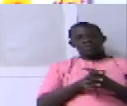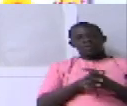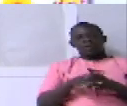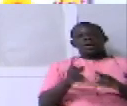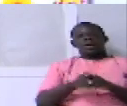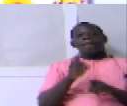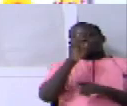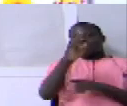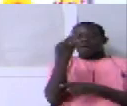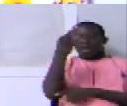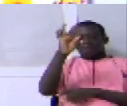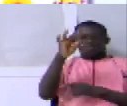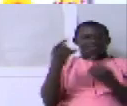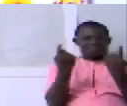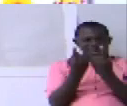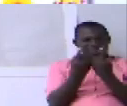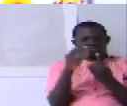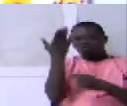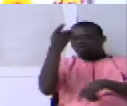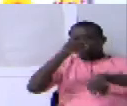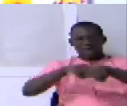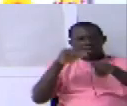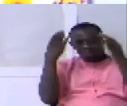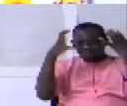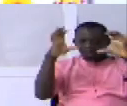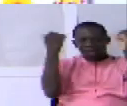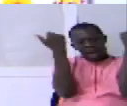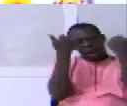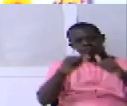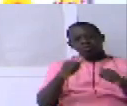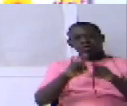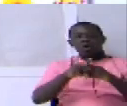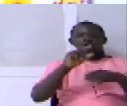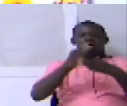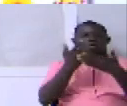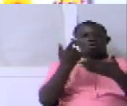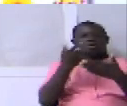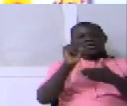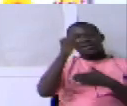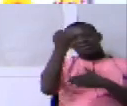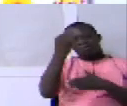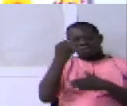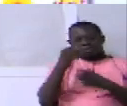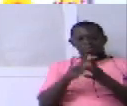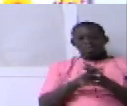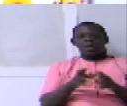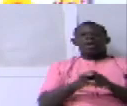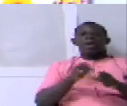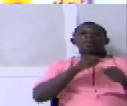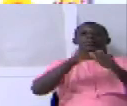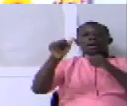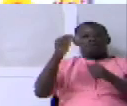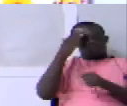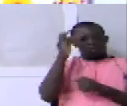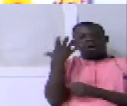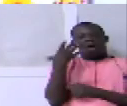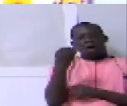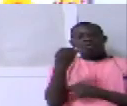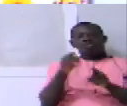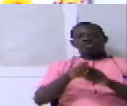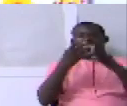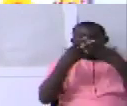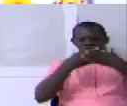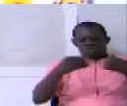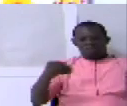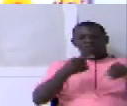But if things goes out of hand sometimes, But tumodolu ninkolu e bulufaro ke. let us know how to handle those things.